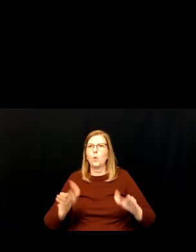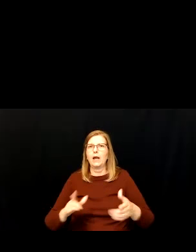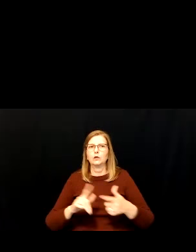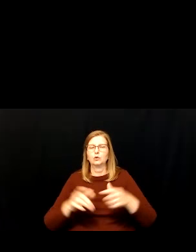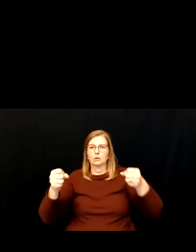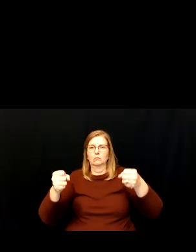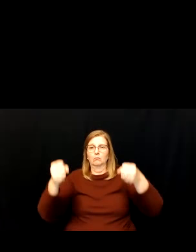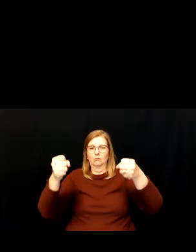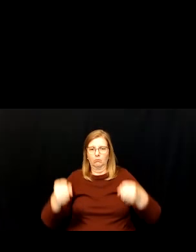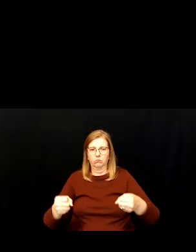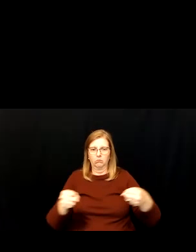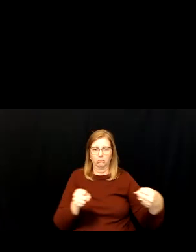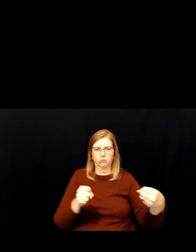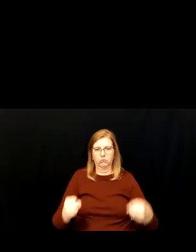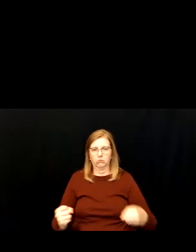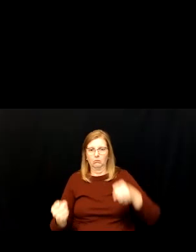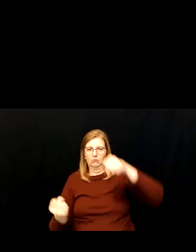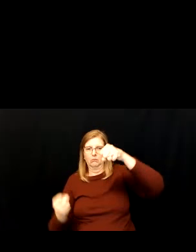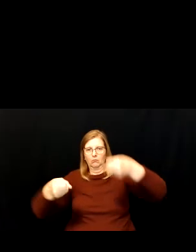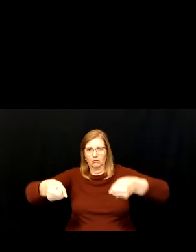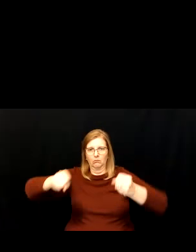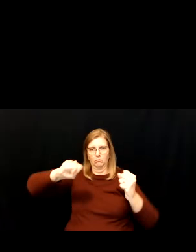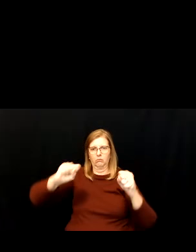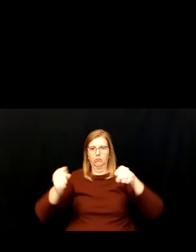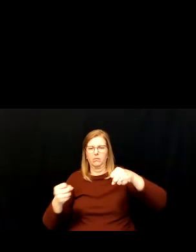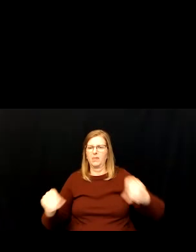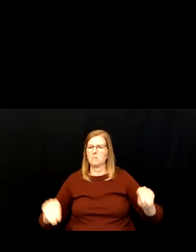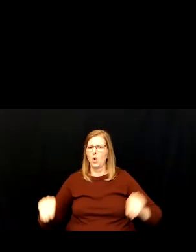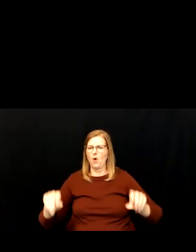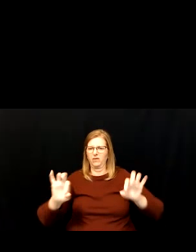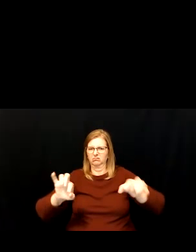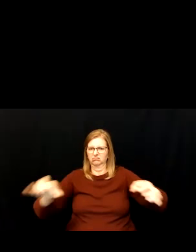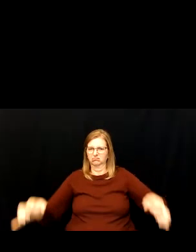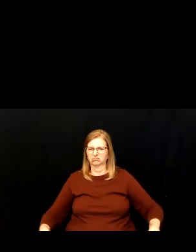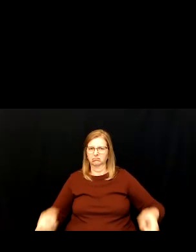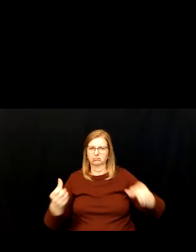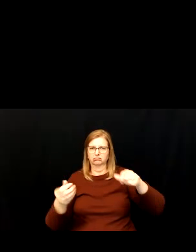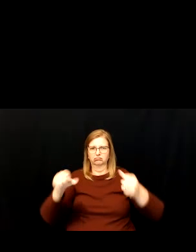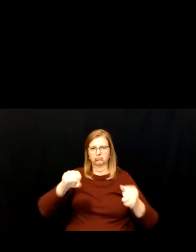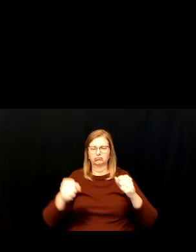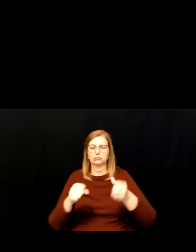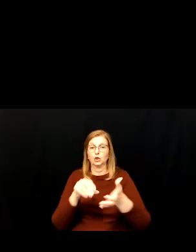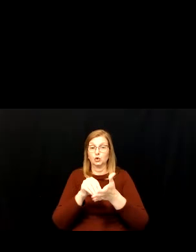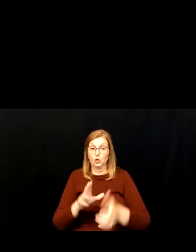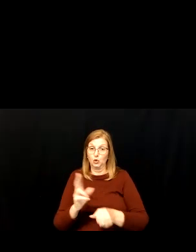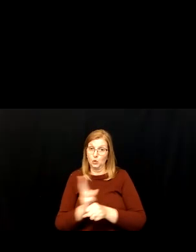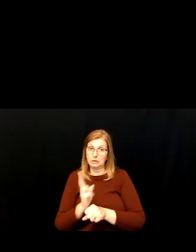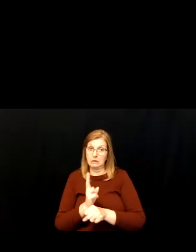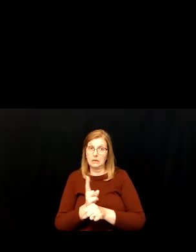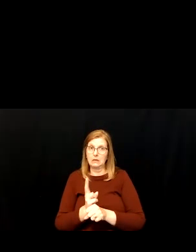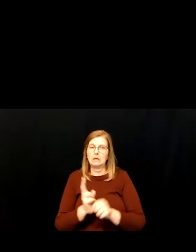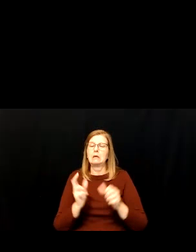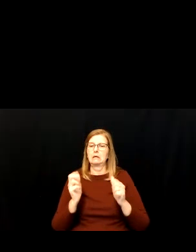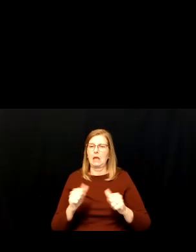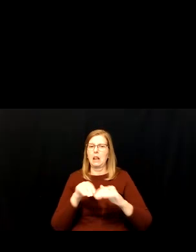push it up, you can push it over, you can tilt it, you can do what you need to make sure that the student who's using it can gain